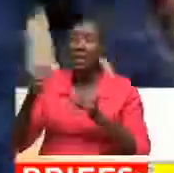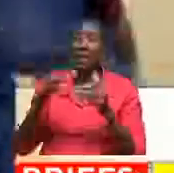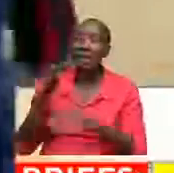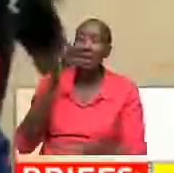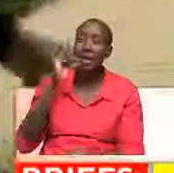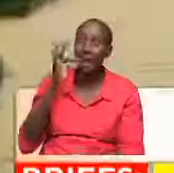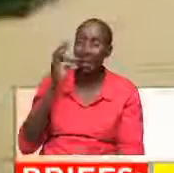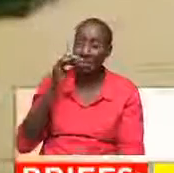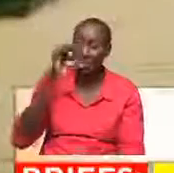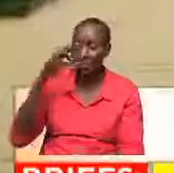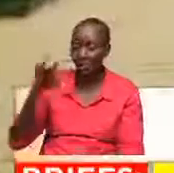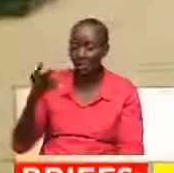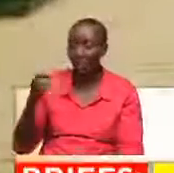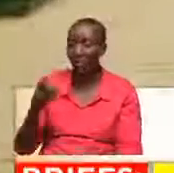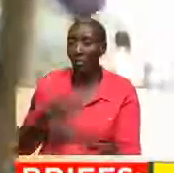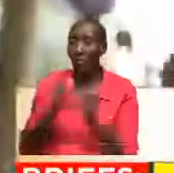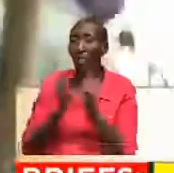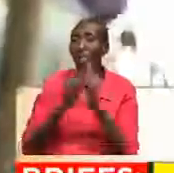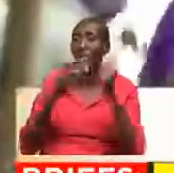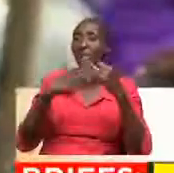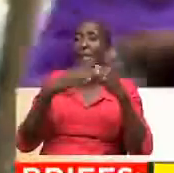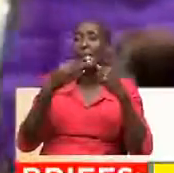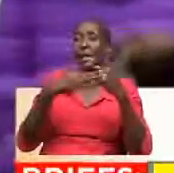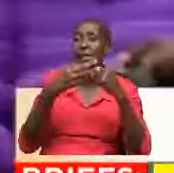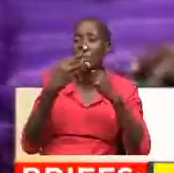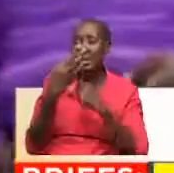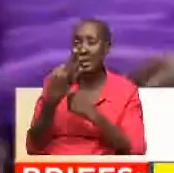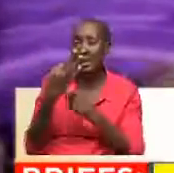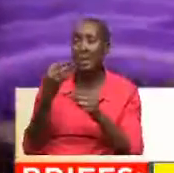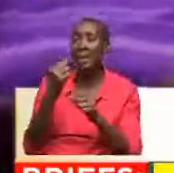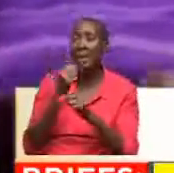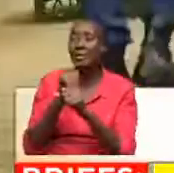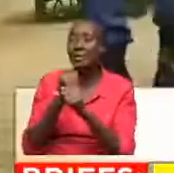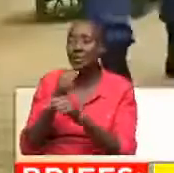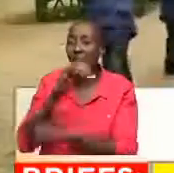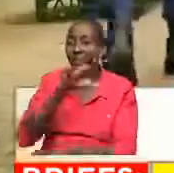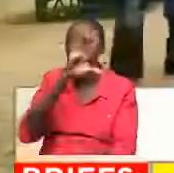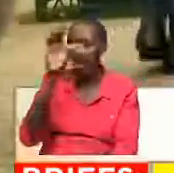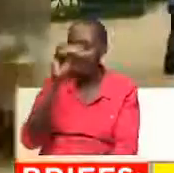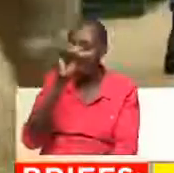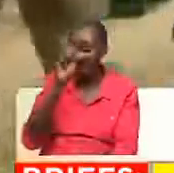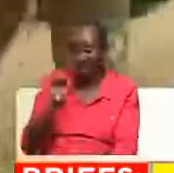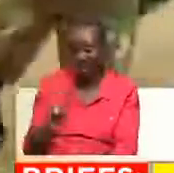since 1983, one of millions who work in South Africa's informal sector.